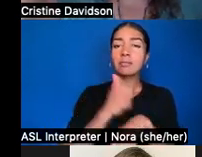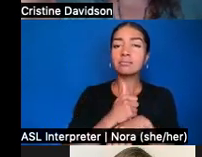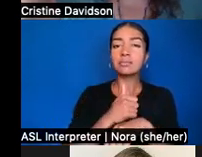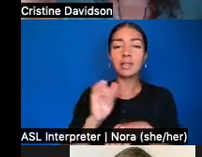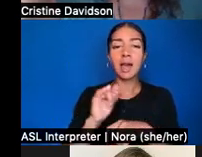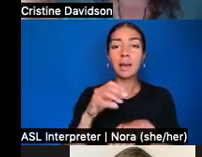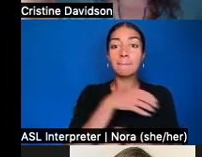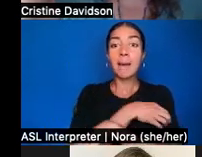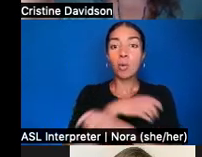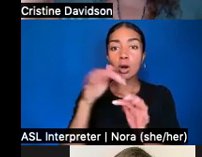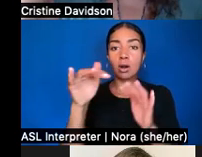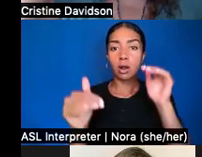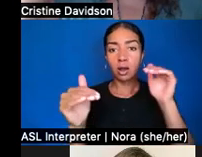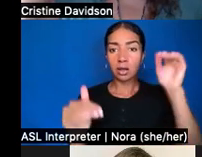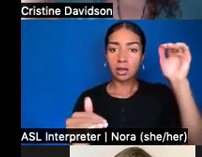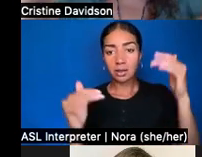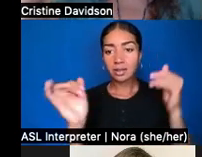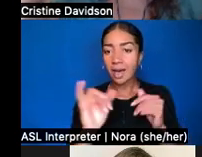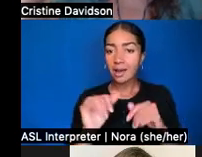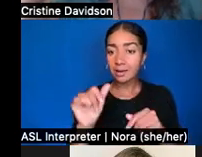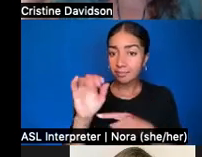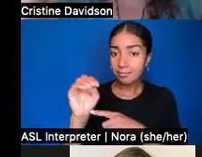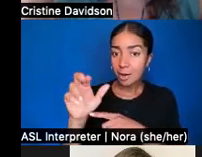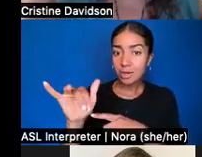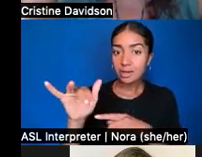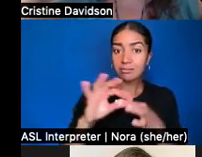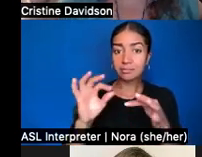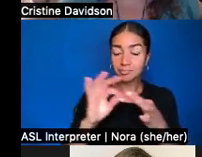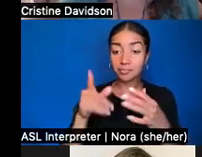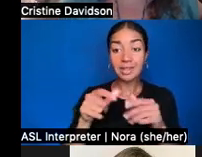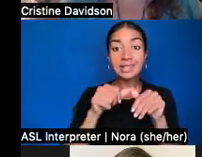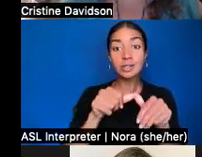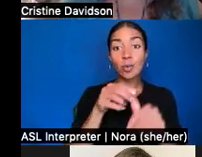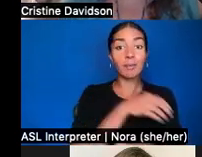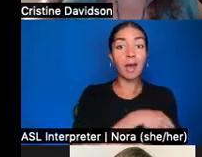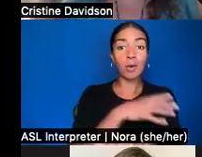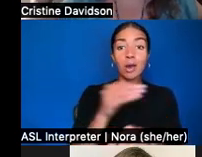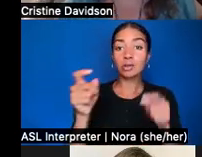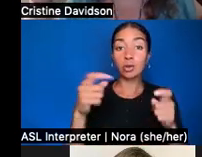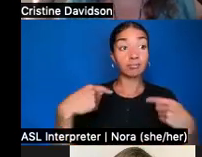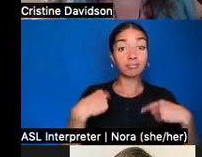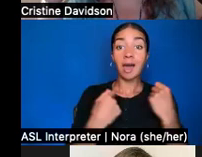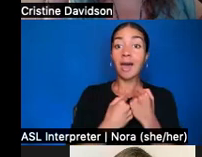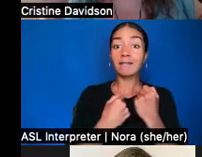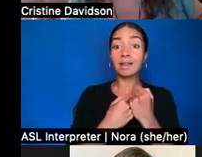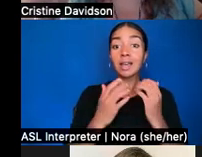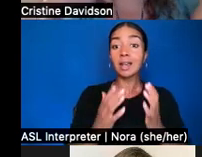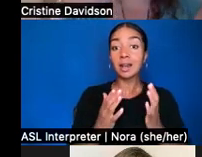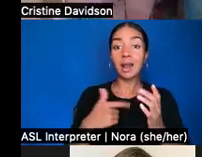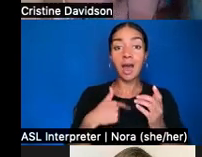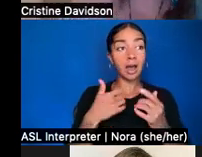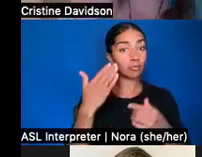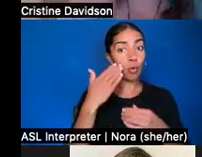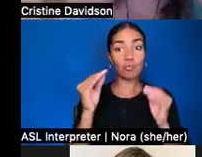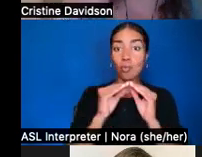what Mary's talking about. It's that I am the advocate and I have more information and know better about your life